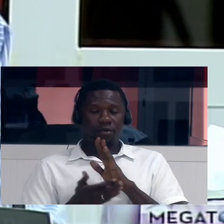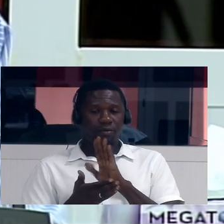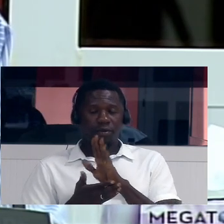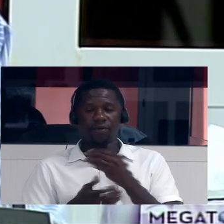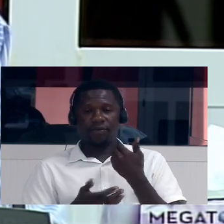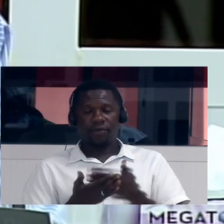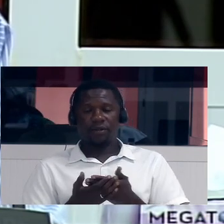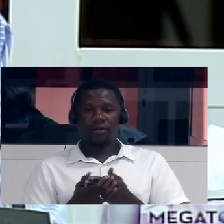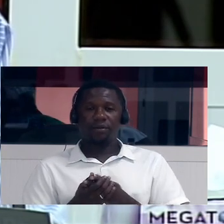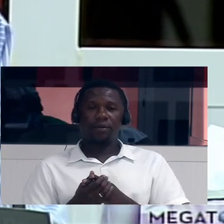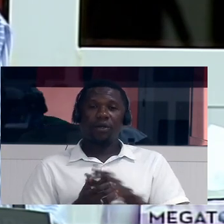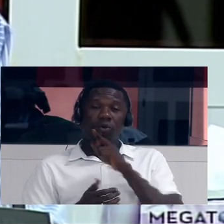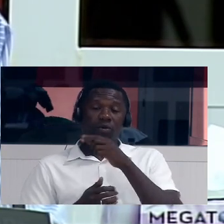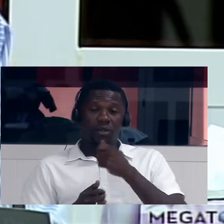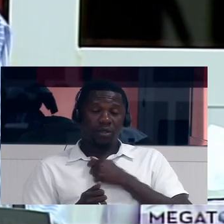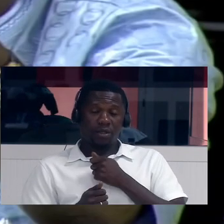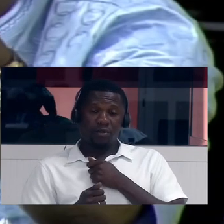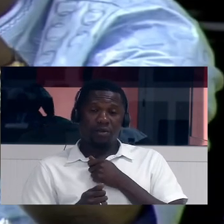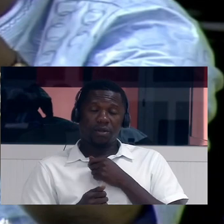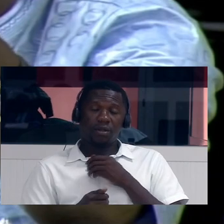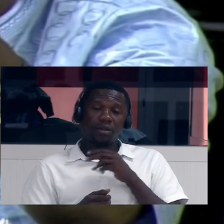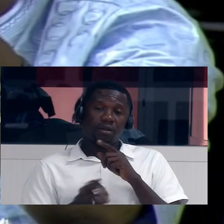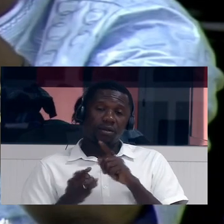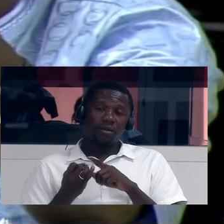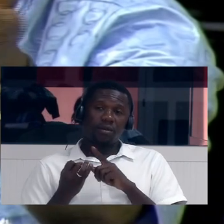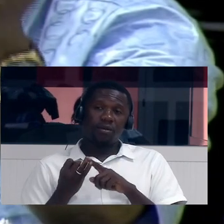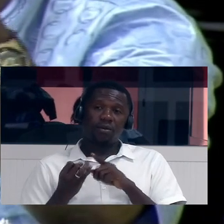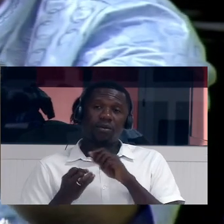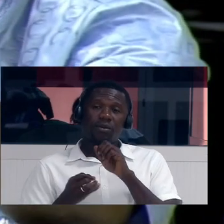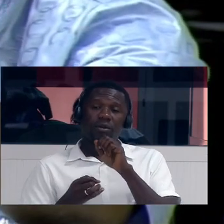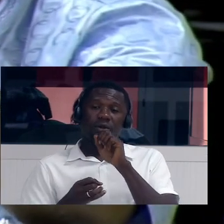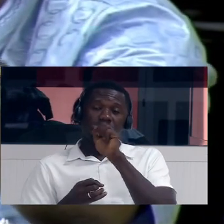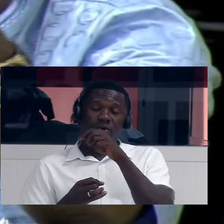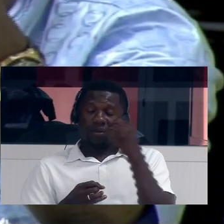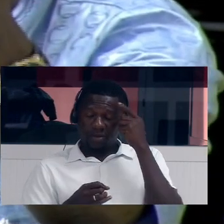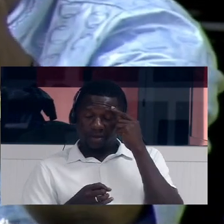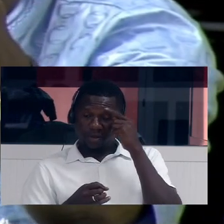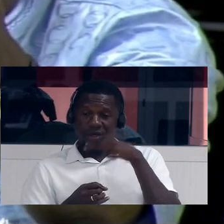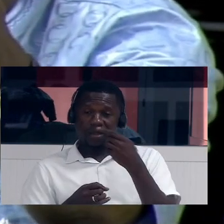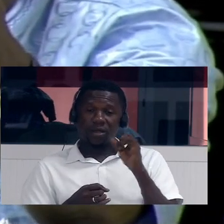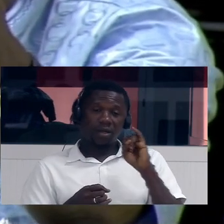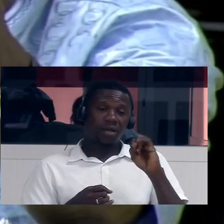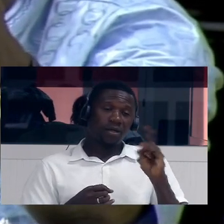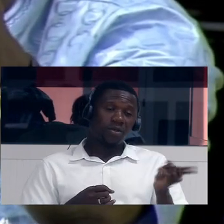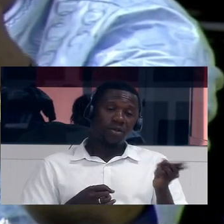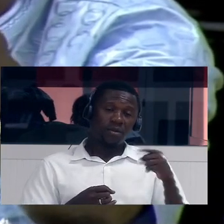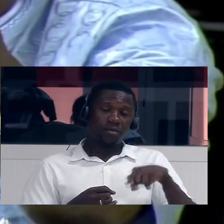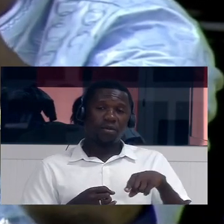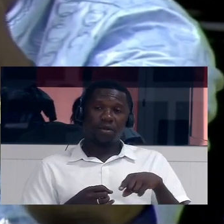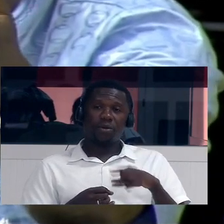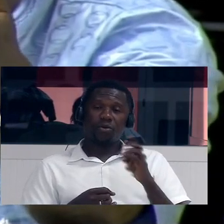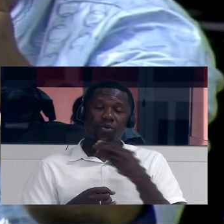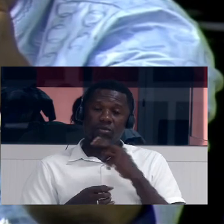Okay. Yeah. You were scared that your decision as IGP would